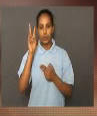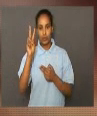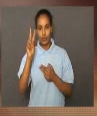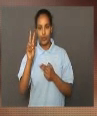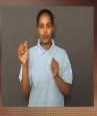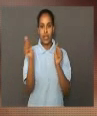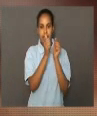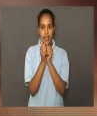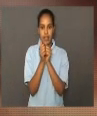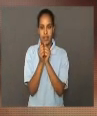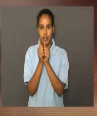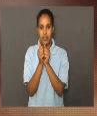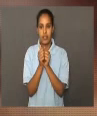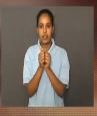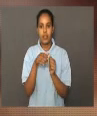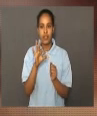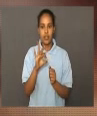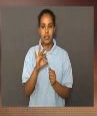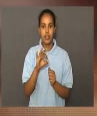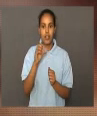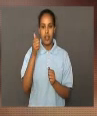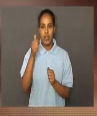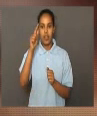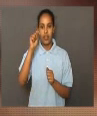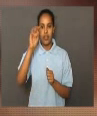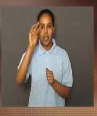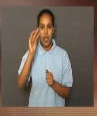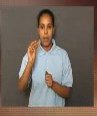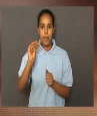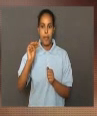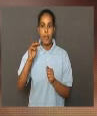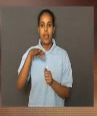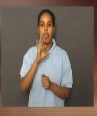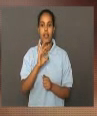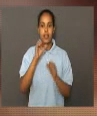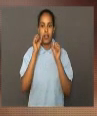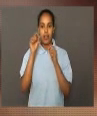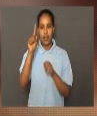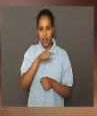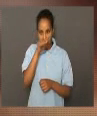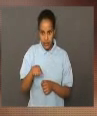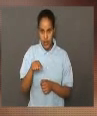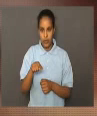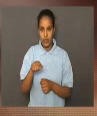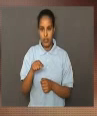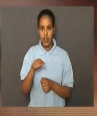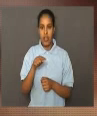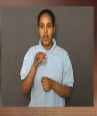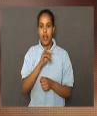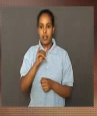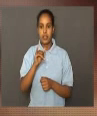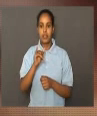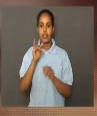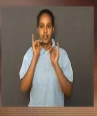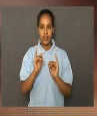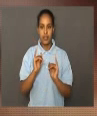together, noting that the ATM gets canceled out as it